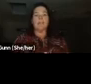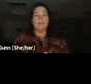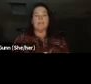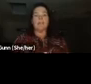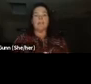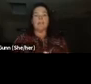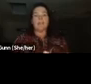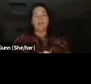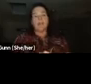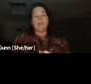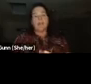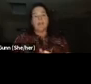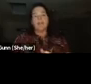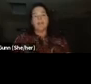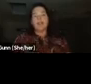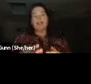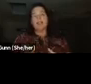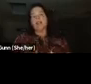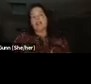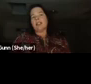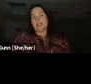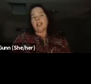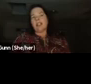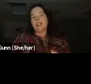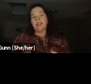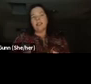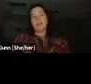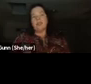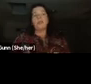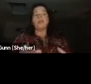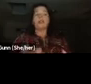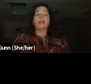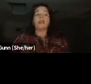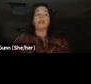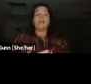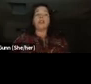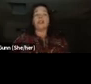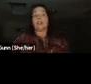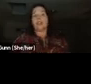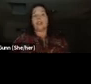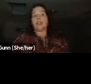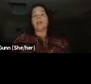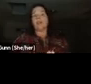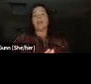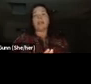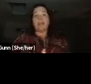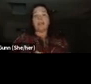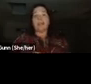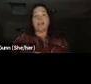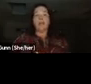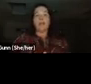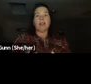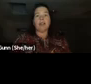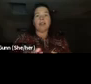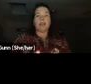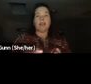decades. The mid-1990s, I think, in Aotearoa brought a sense of gender equity having been done.